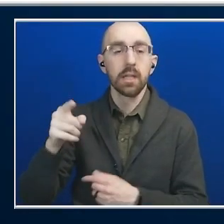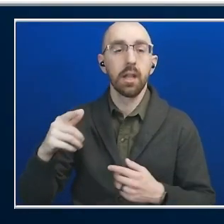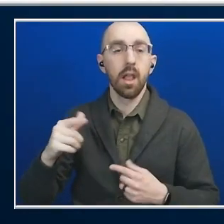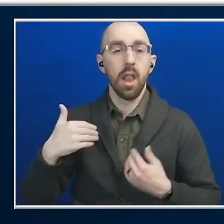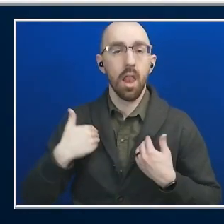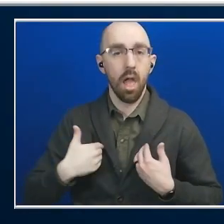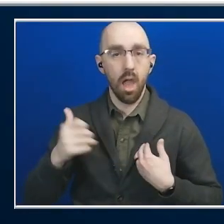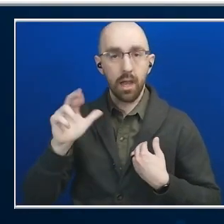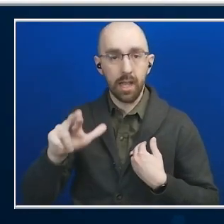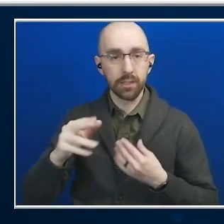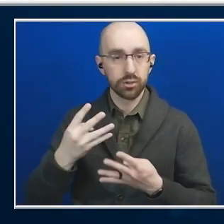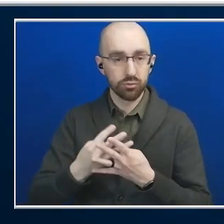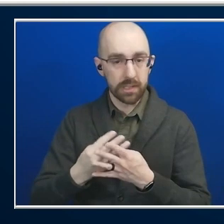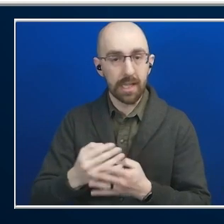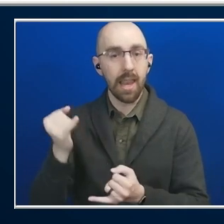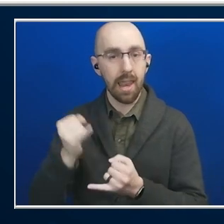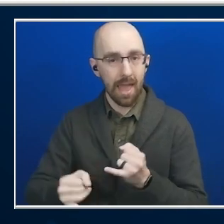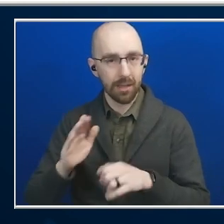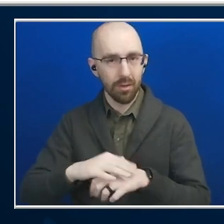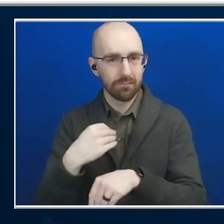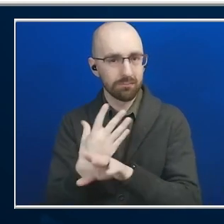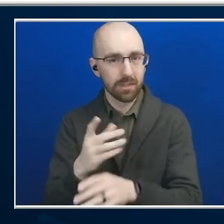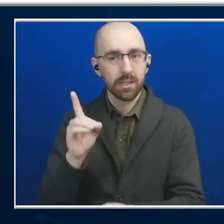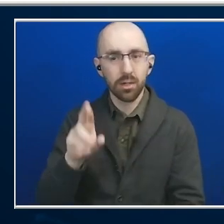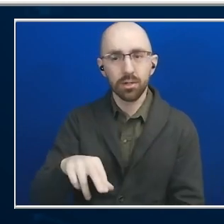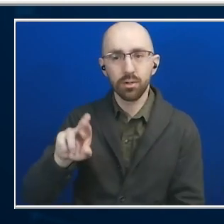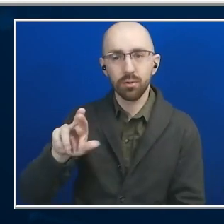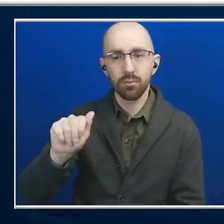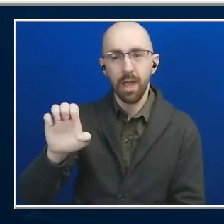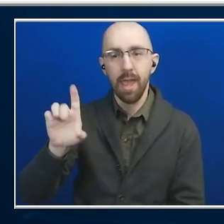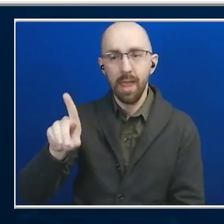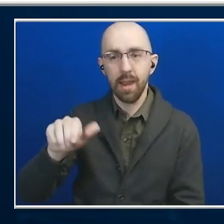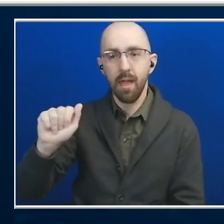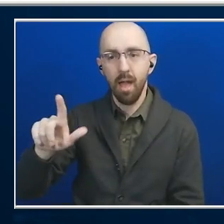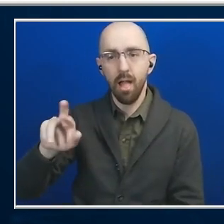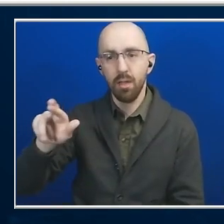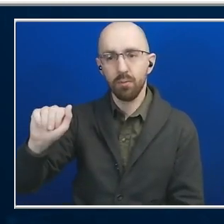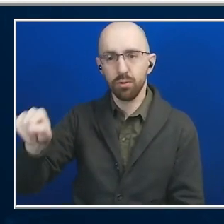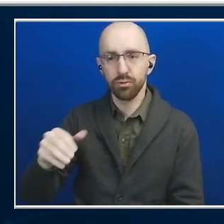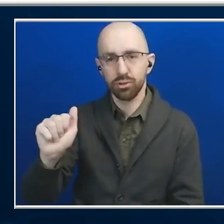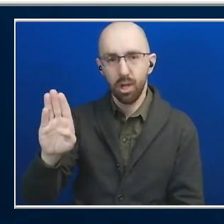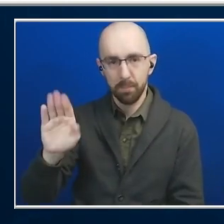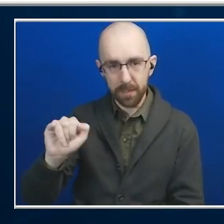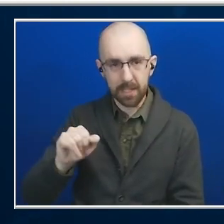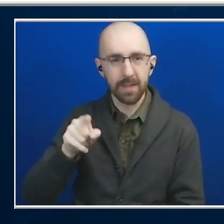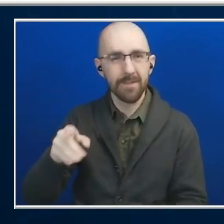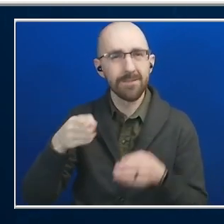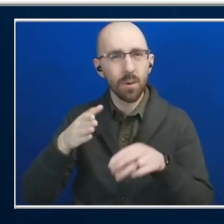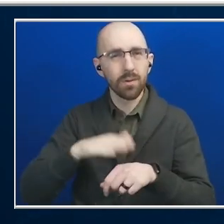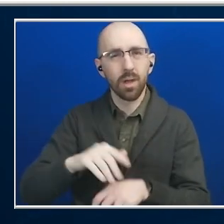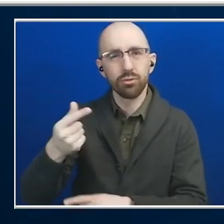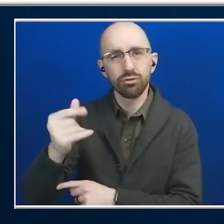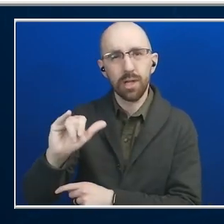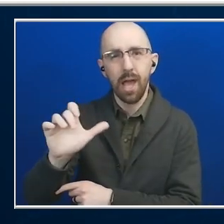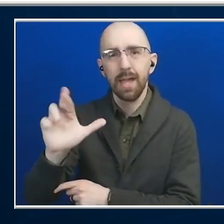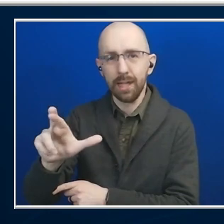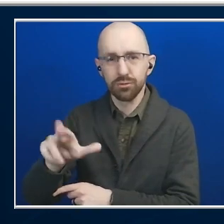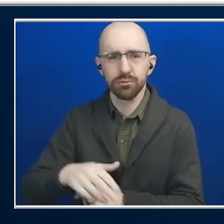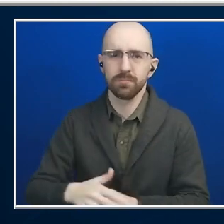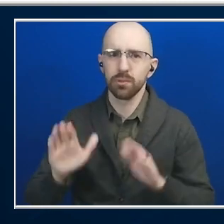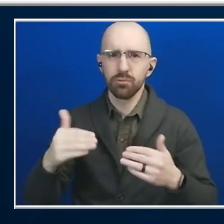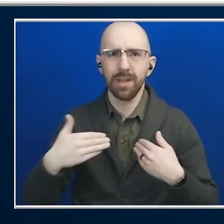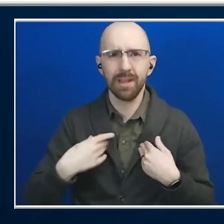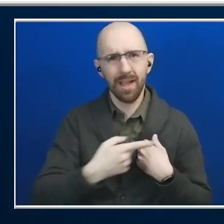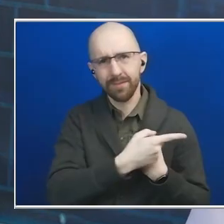via webcam is Dr. Raed Al-Rajabi, a medical oncologist focused on GI cancers. Great to have so much talent here at the desk